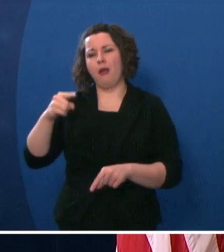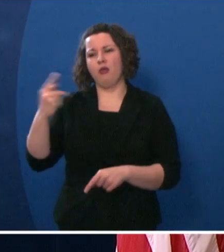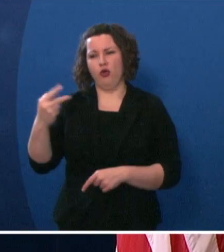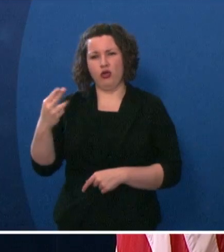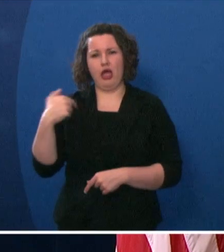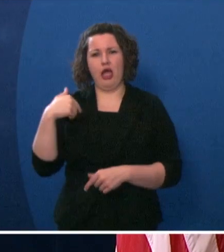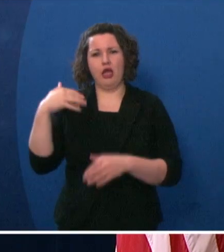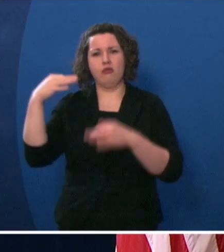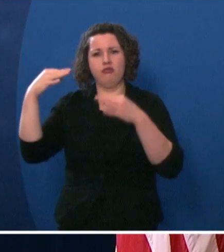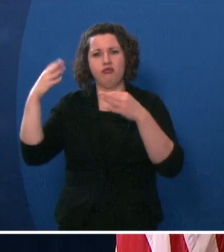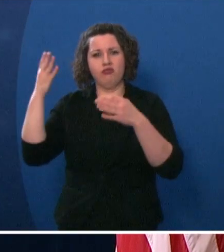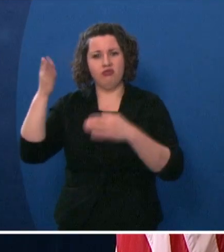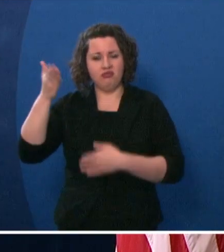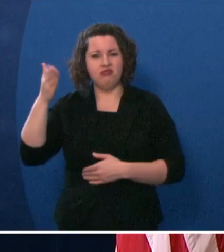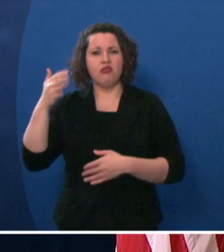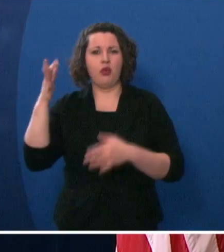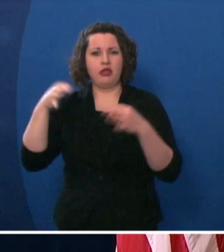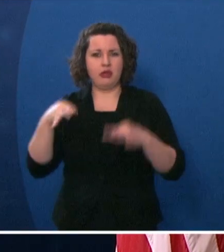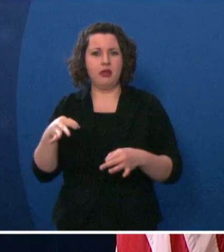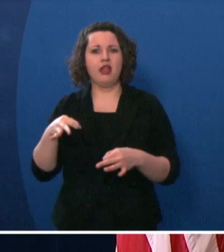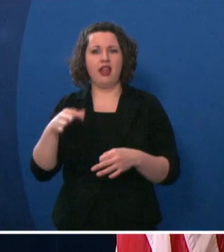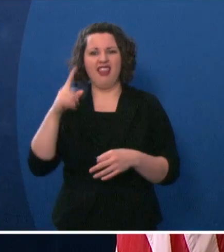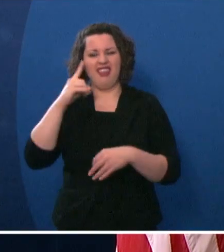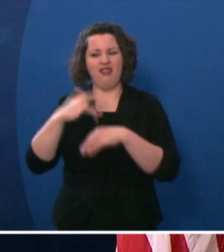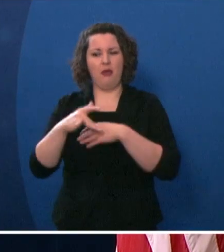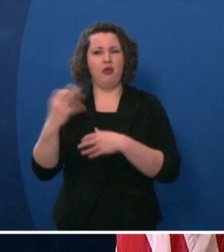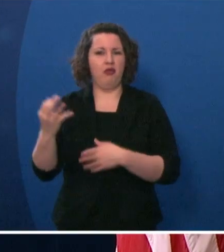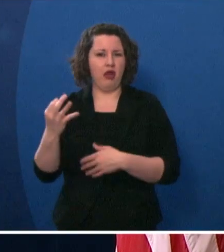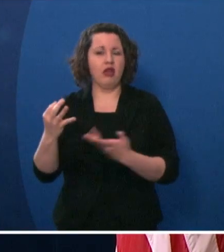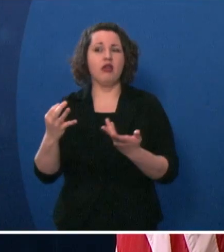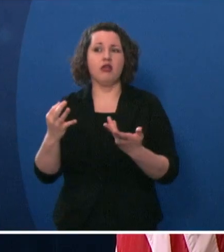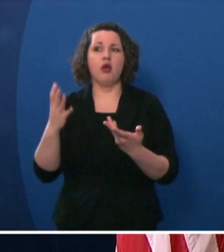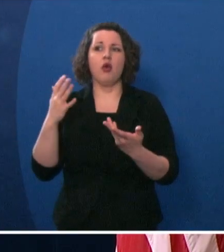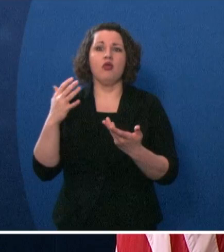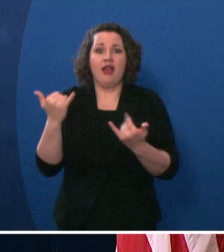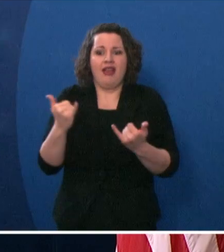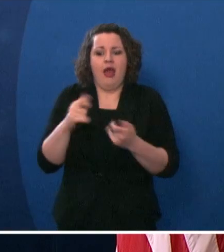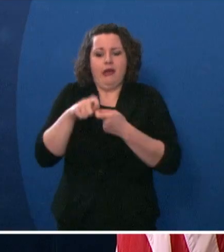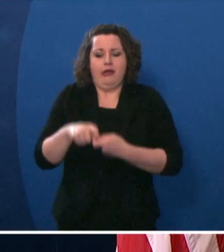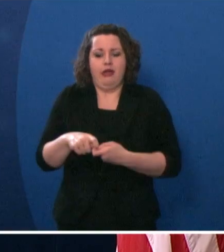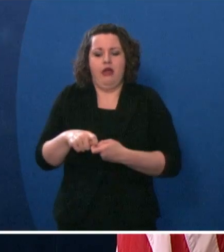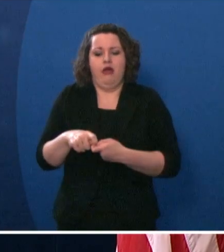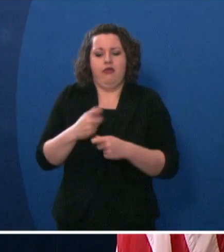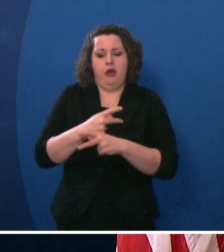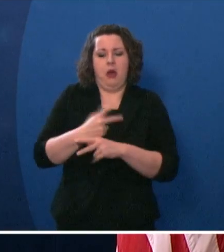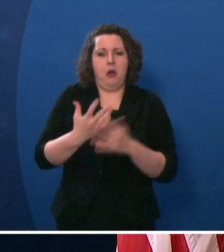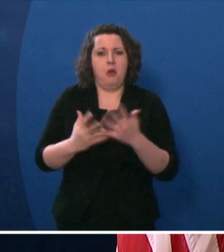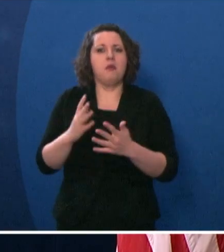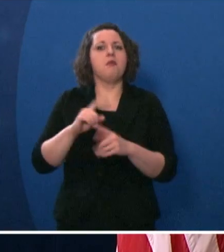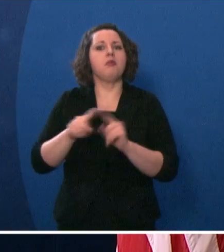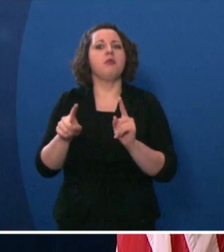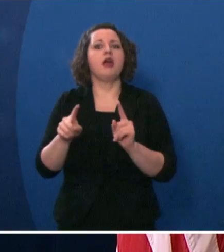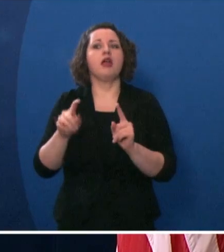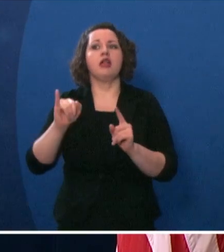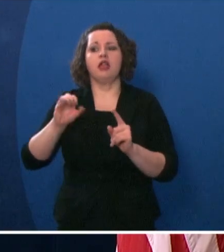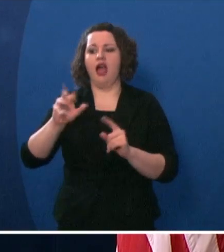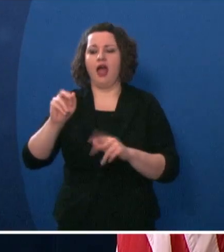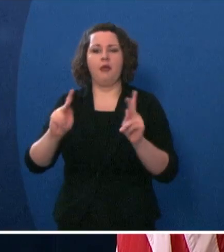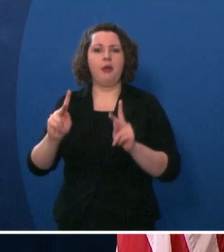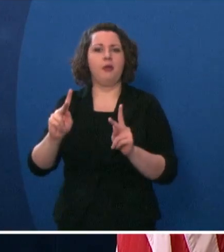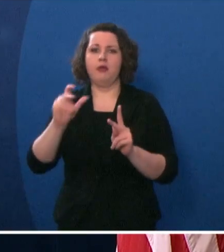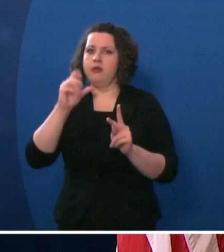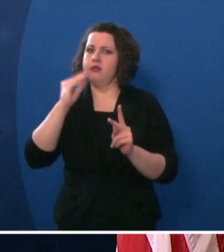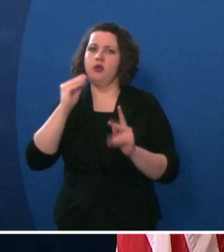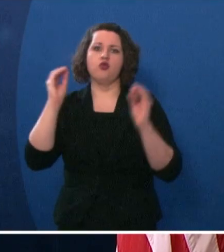she'll have it available on Friday. So we're just working through some of the final details. But there won't, Iowans will not experience any